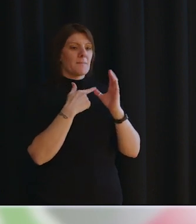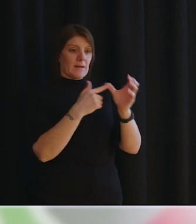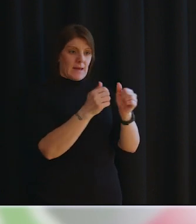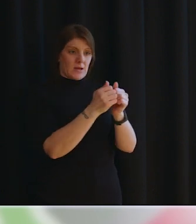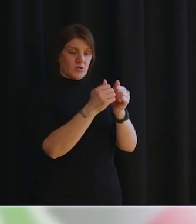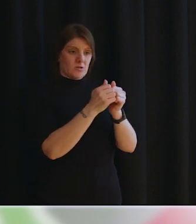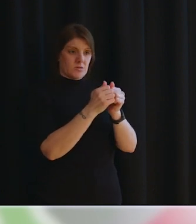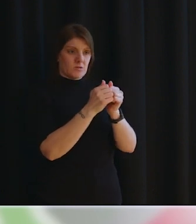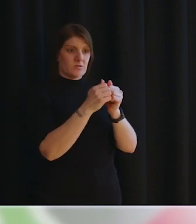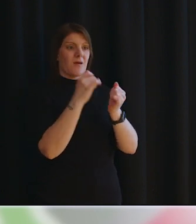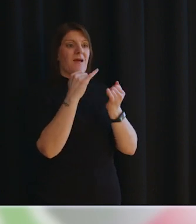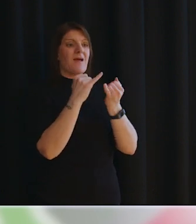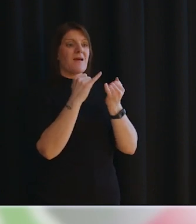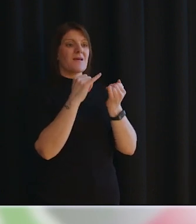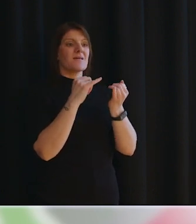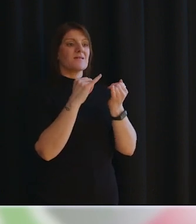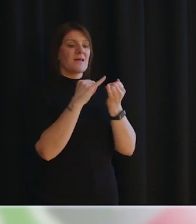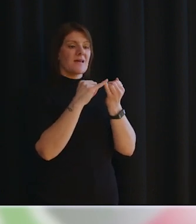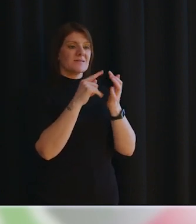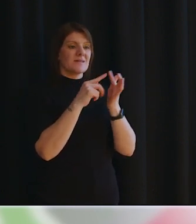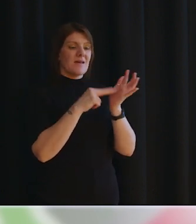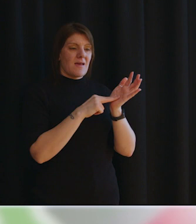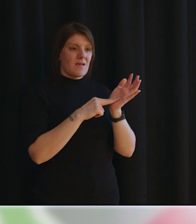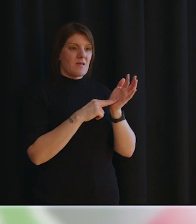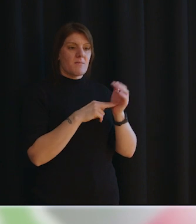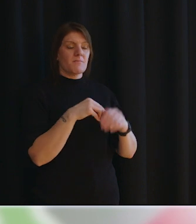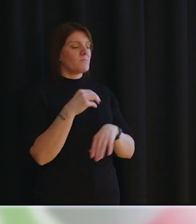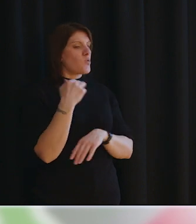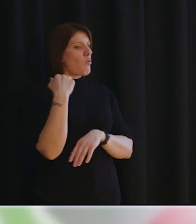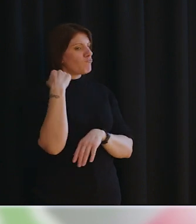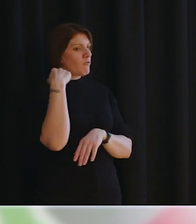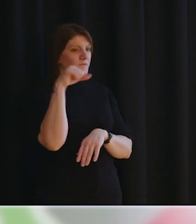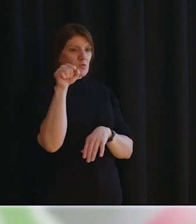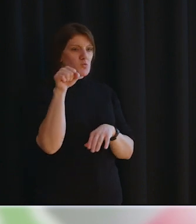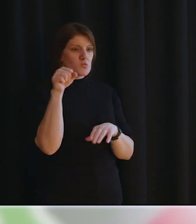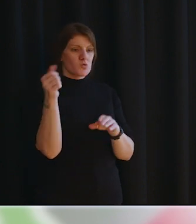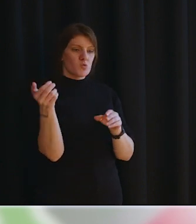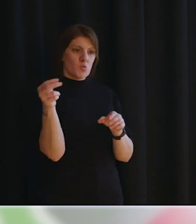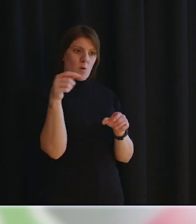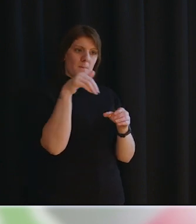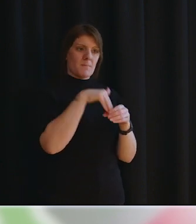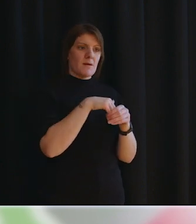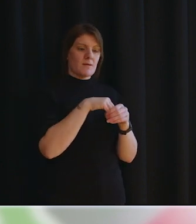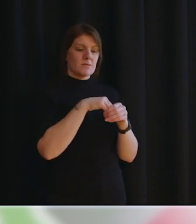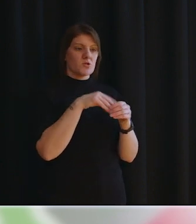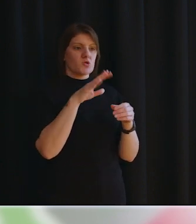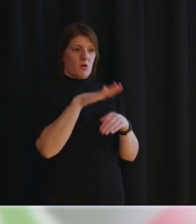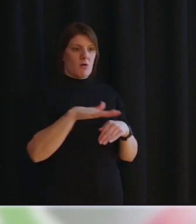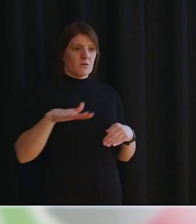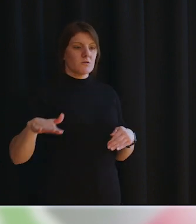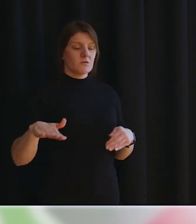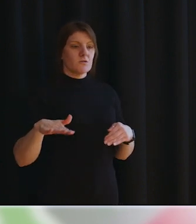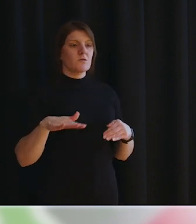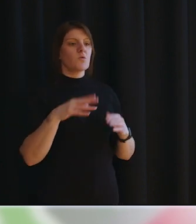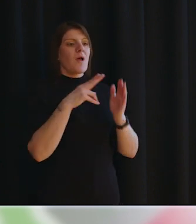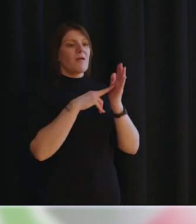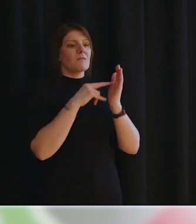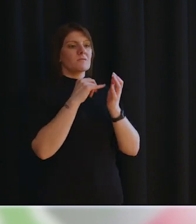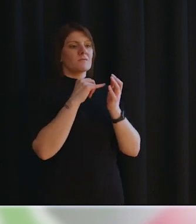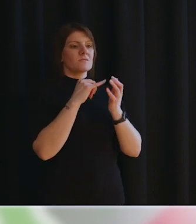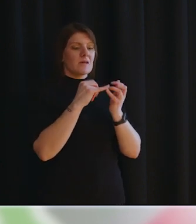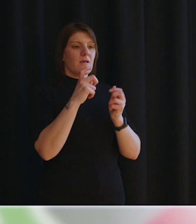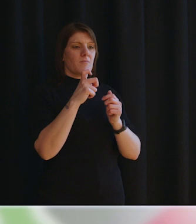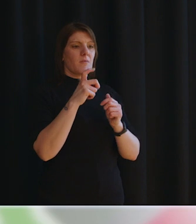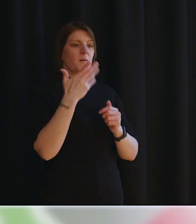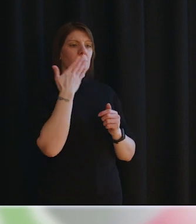an EHC plan, must not refuse to admit a child who has SEN but does not have an EHCP, and must